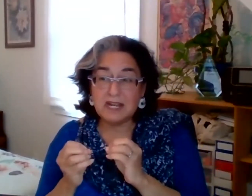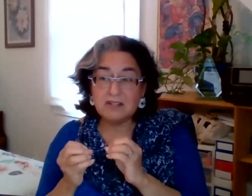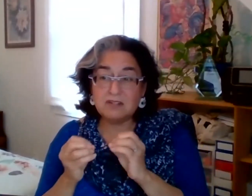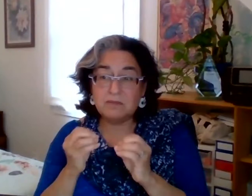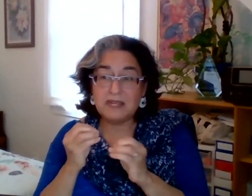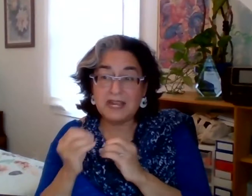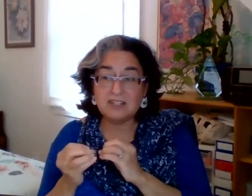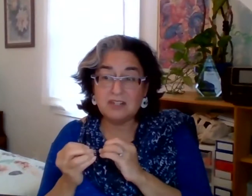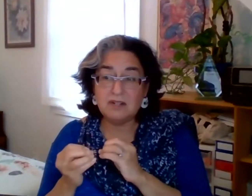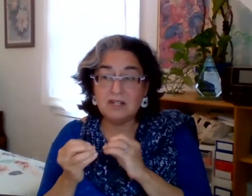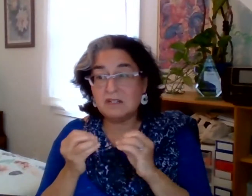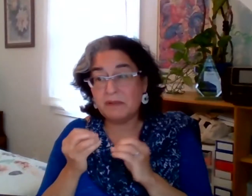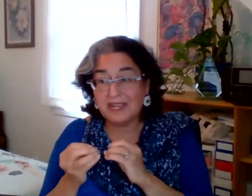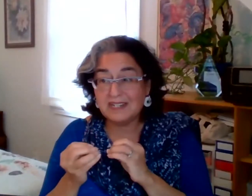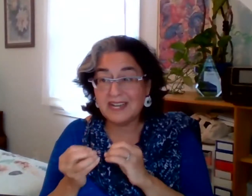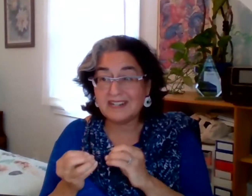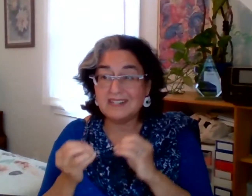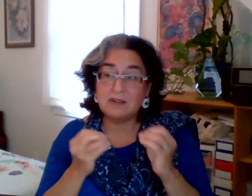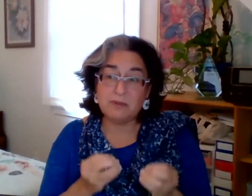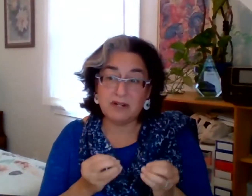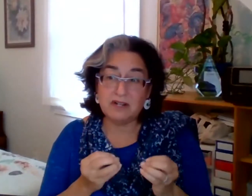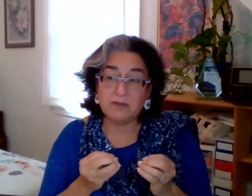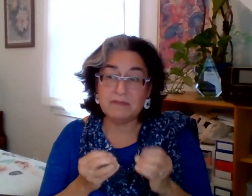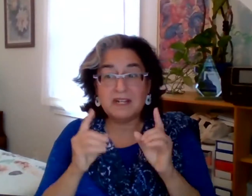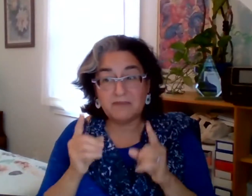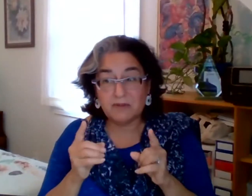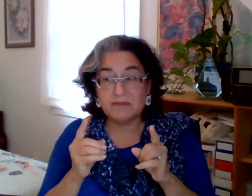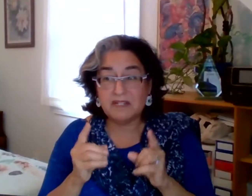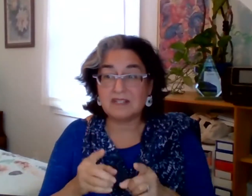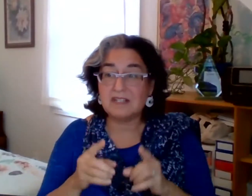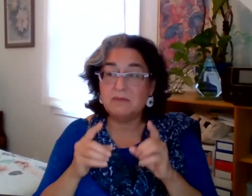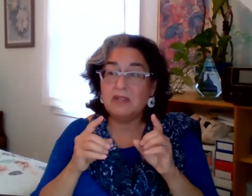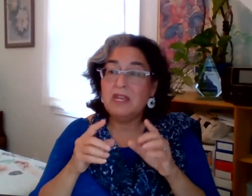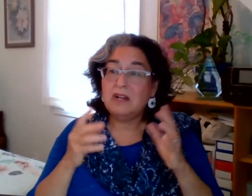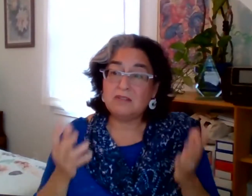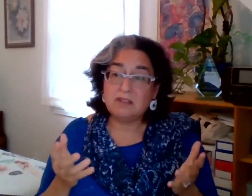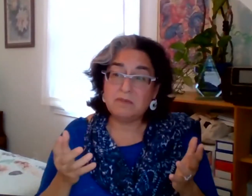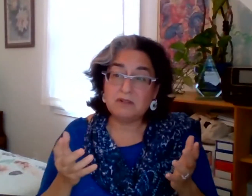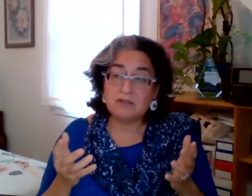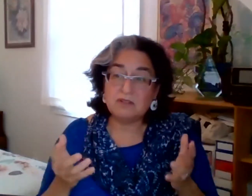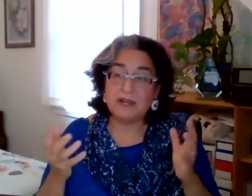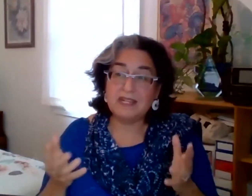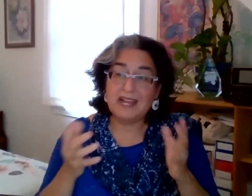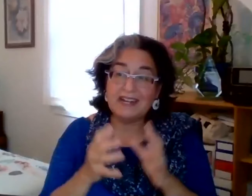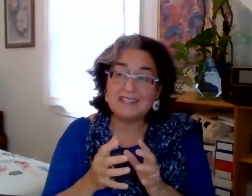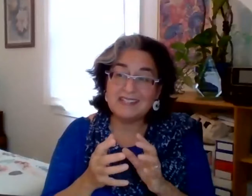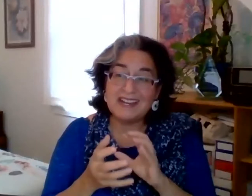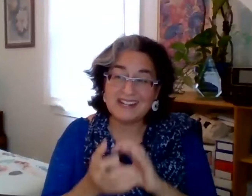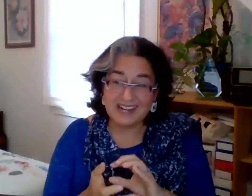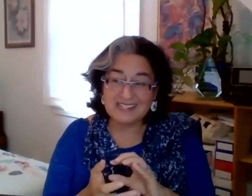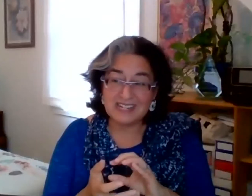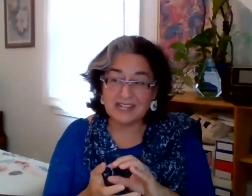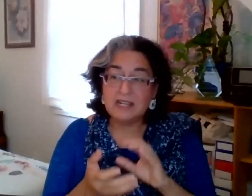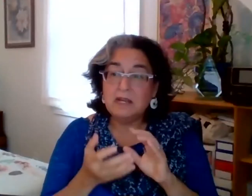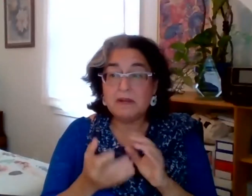study guides could be executed as plain text that you put on your website if your website's accessible, so that the person who's blind can access